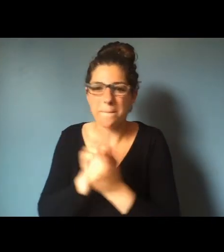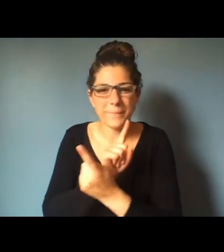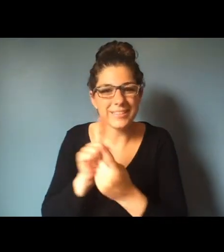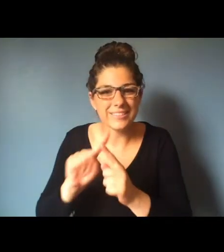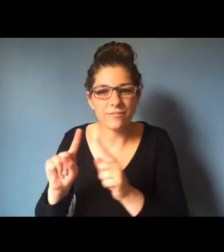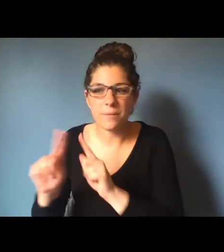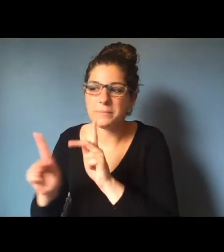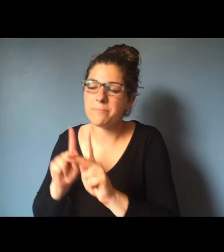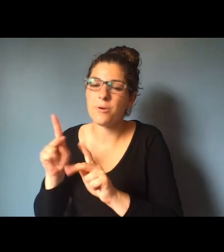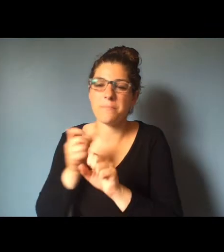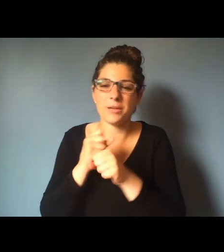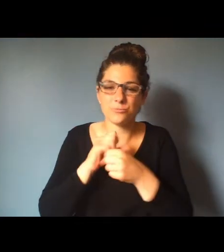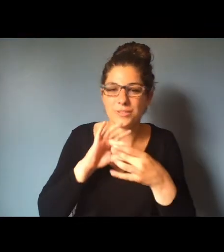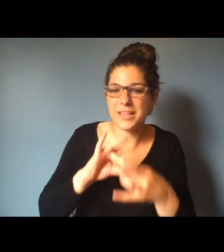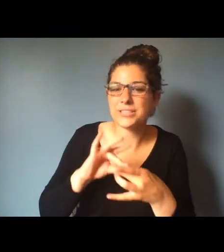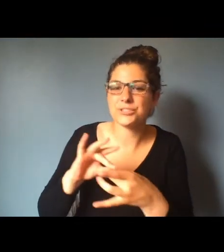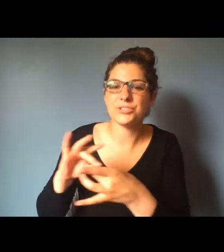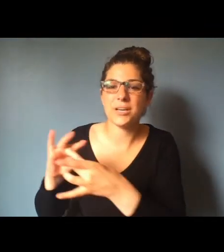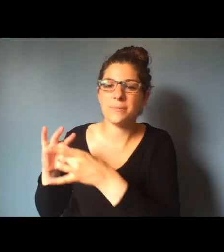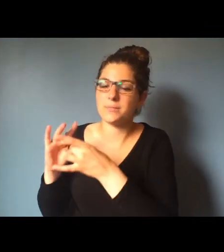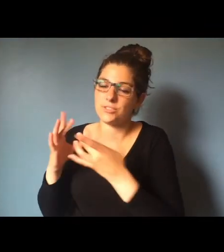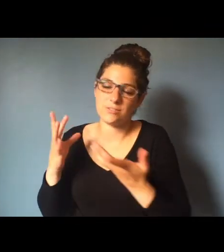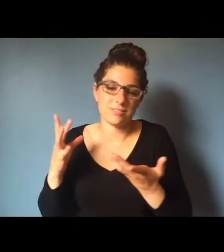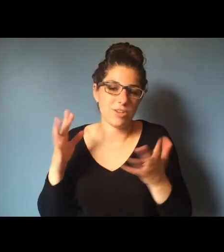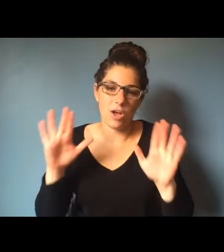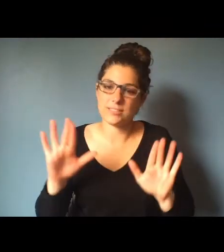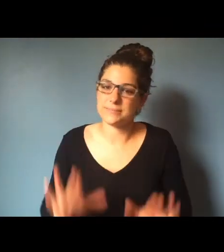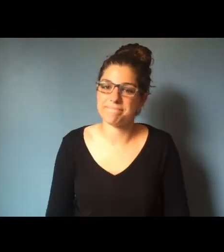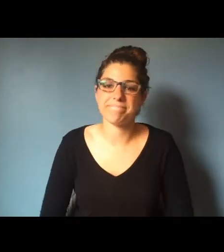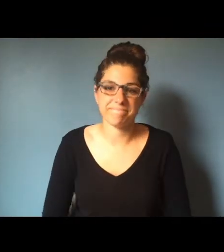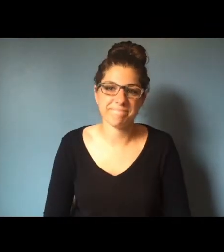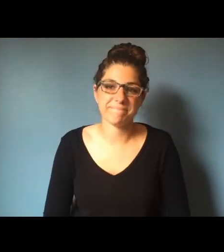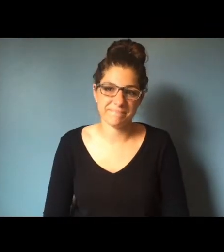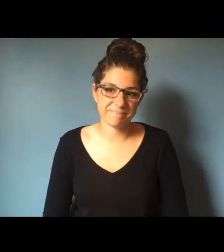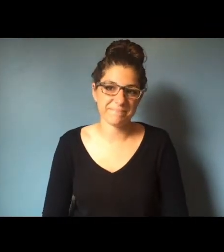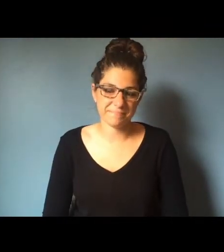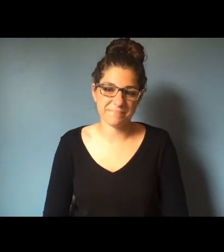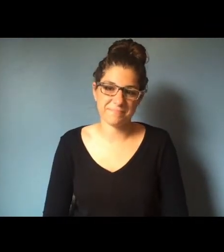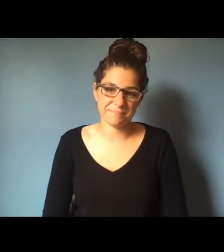form relationships along the way. And it's just, it's awesome.